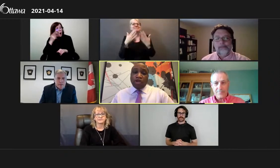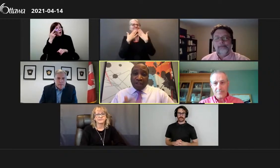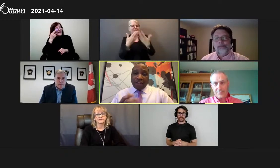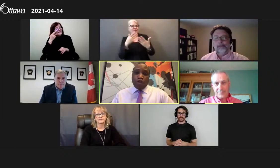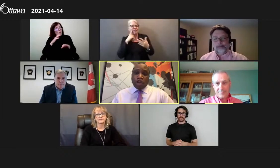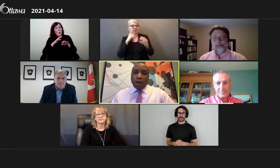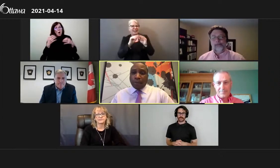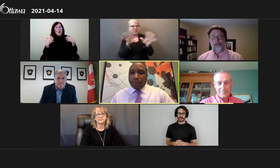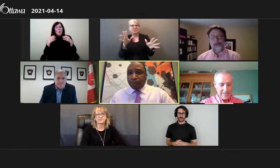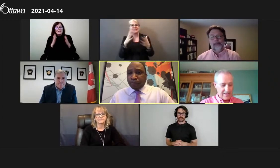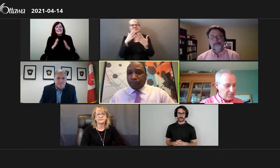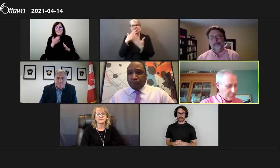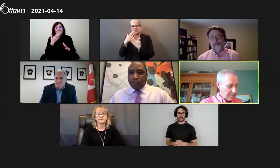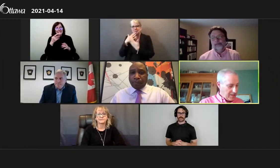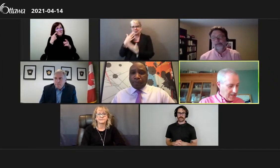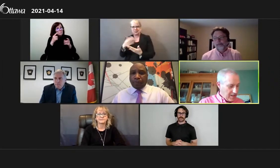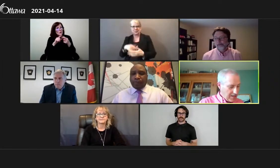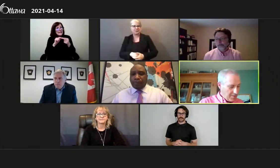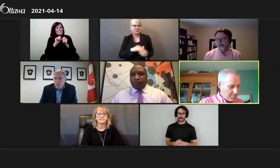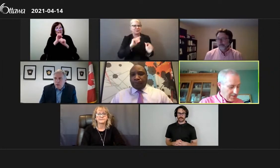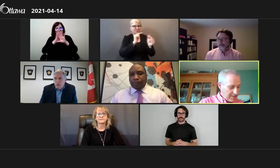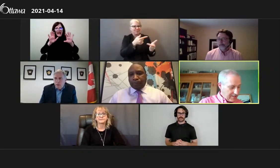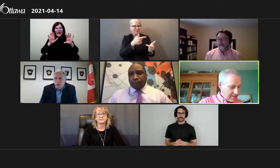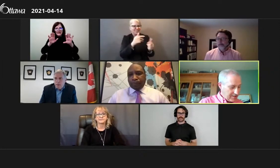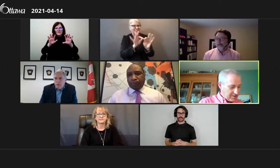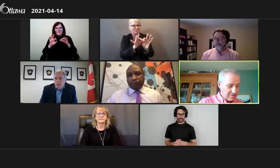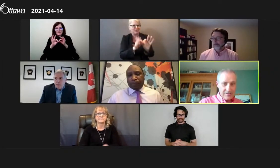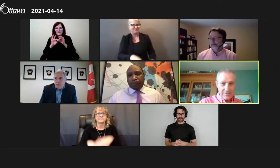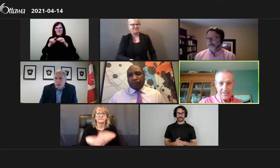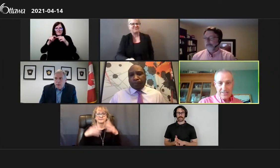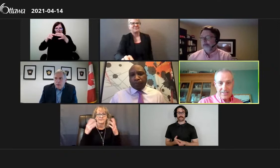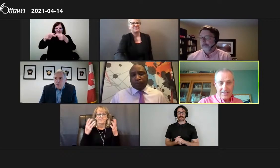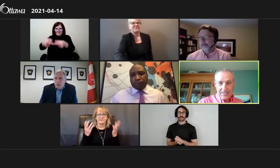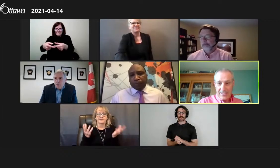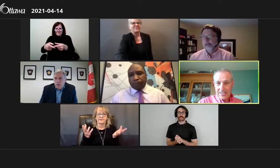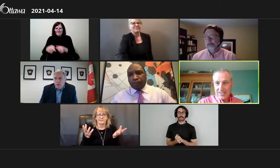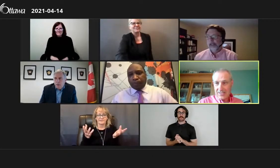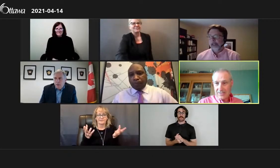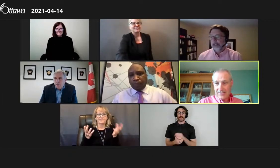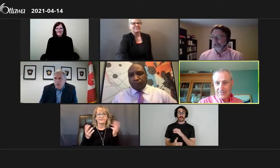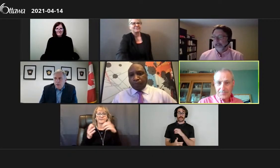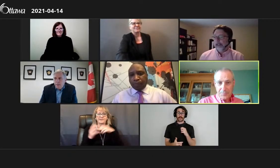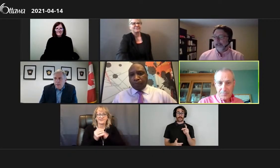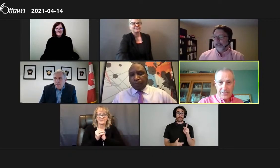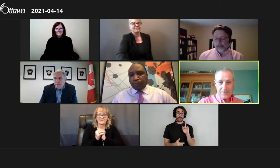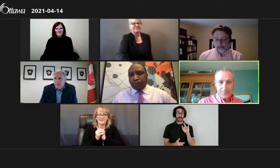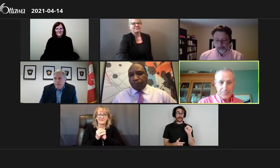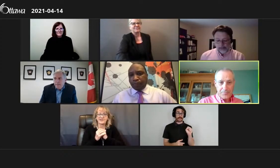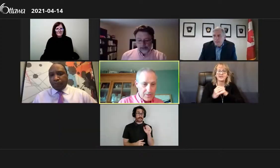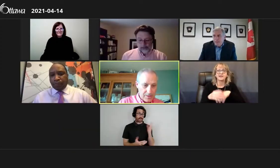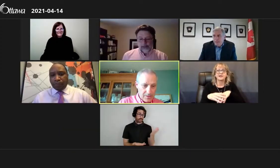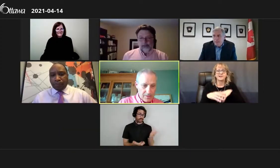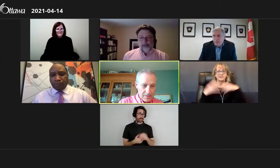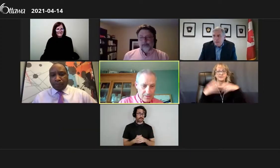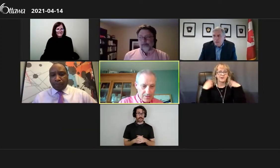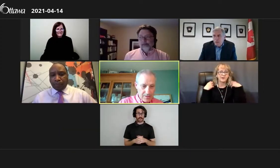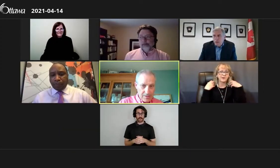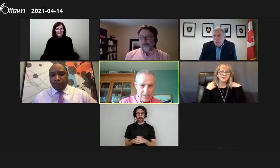clarification and thank you, Chair. Thank you. Councillor Kitts, please.